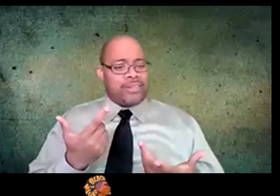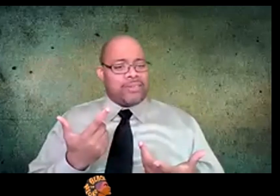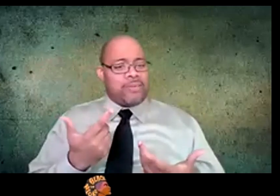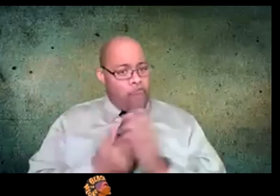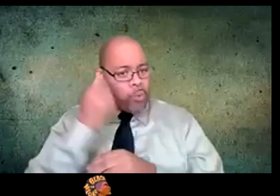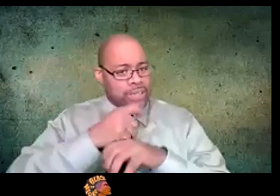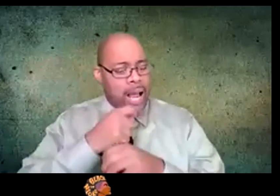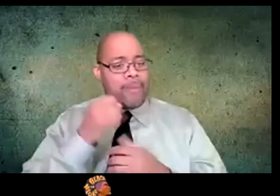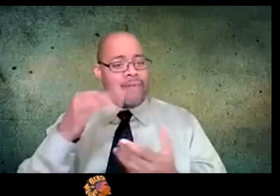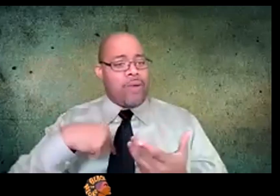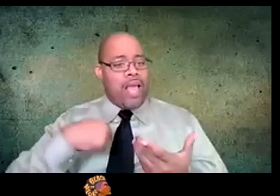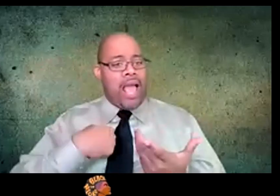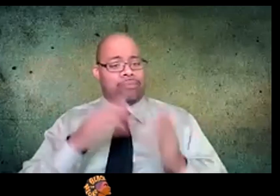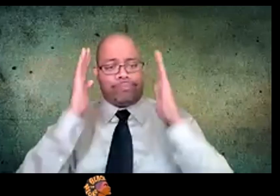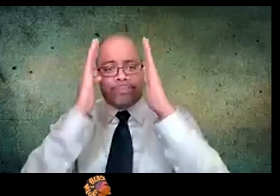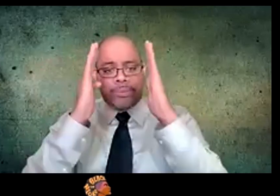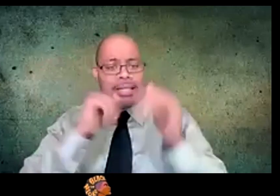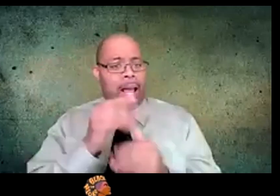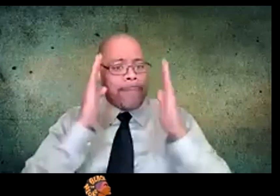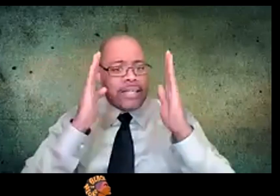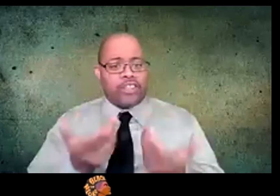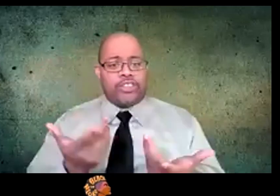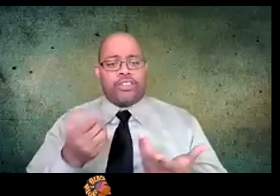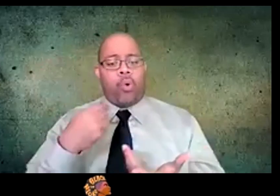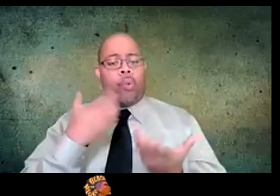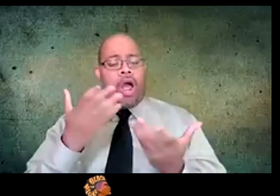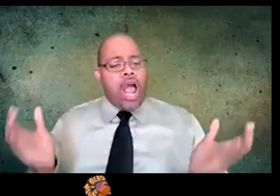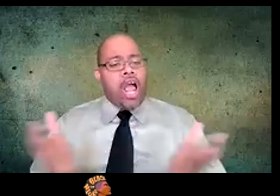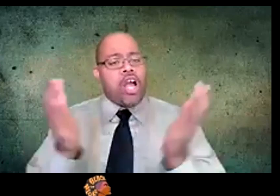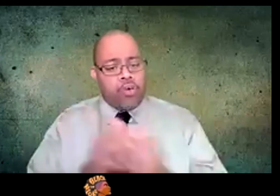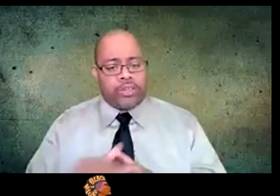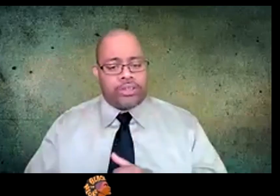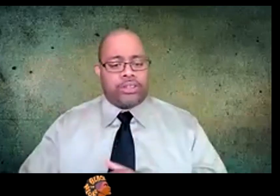if we have our blinders on. So we want to encourage